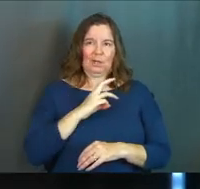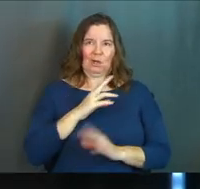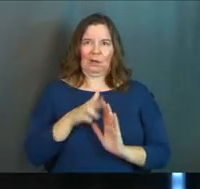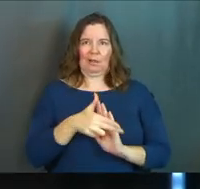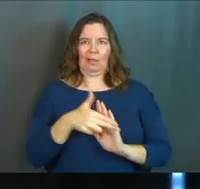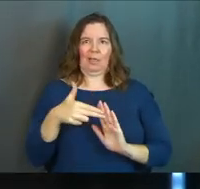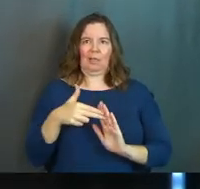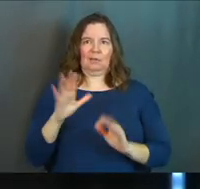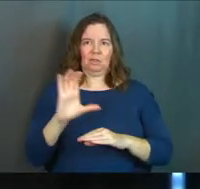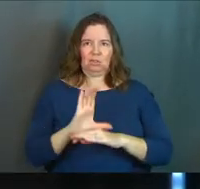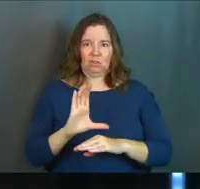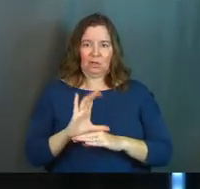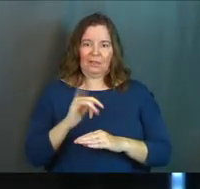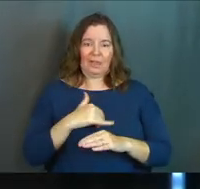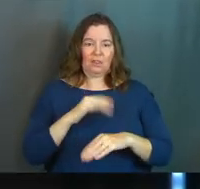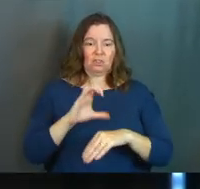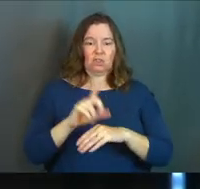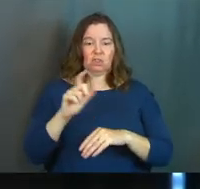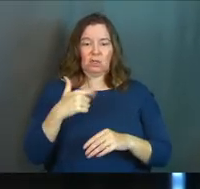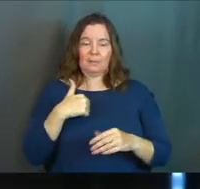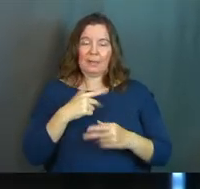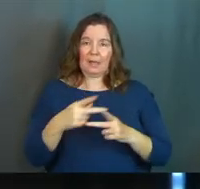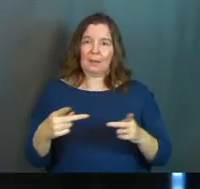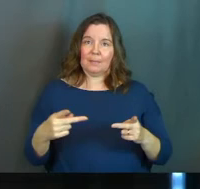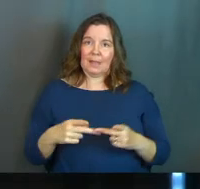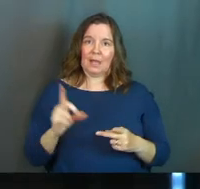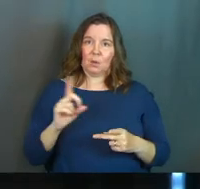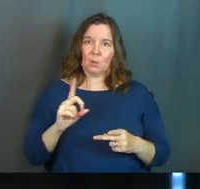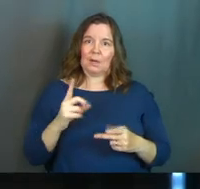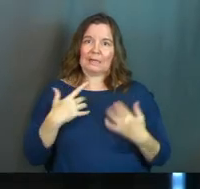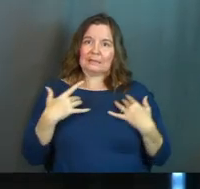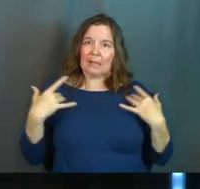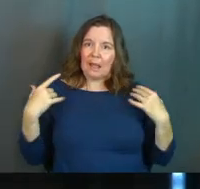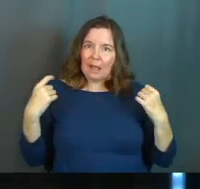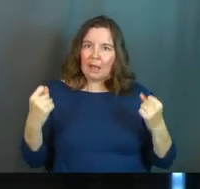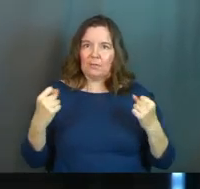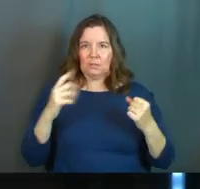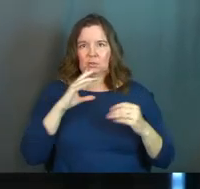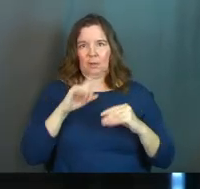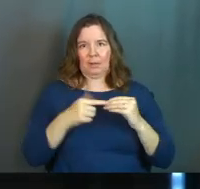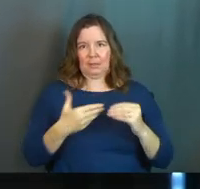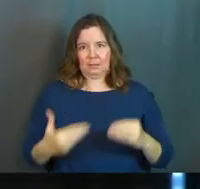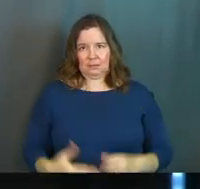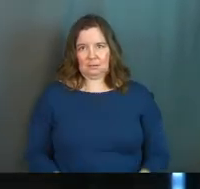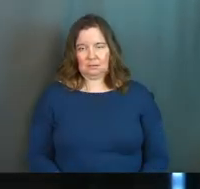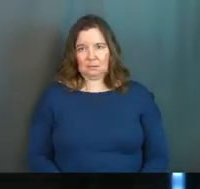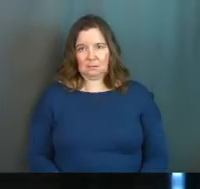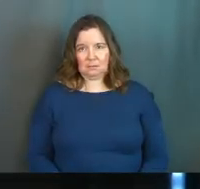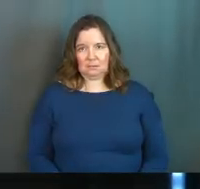stigma in the church. The church should be a place where it's healthy to talk about these things.